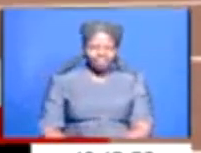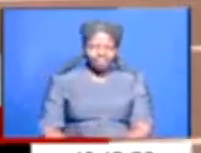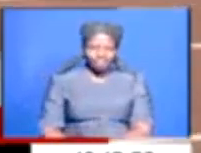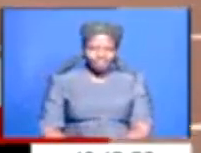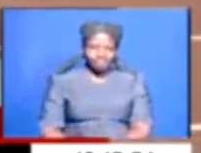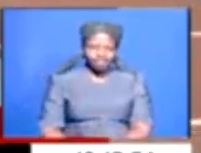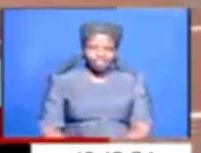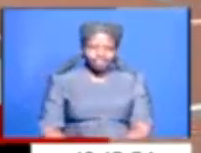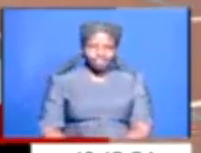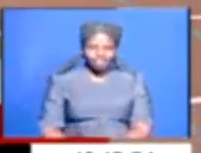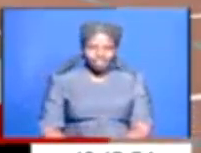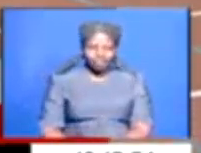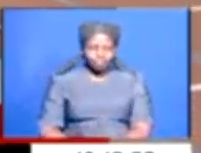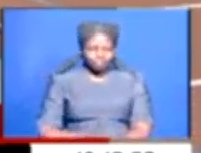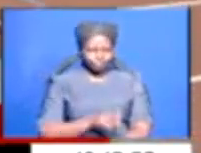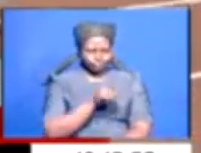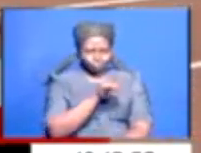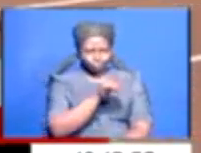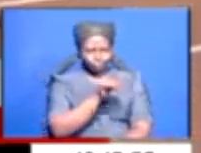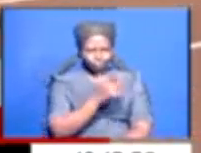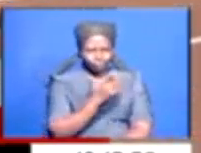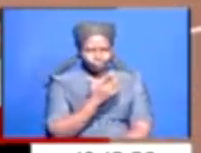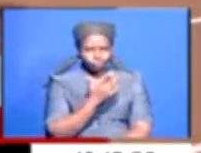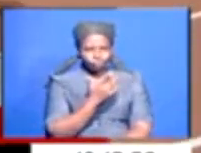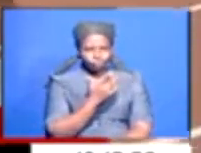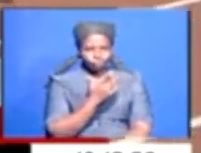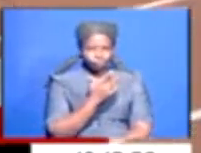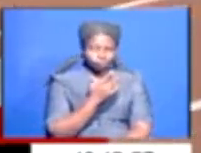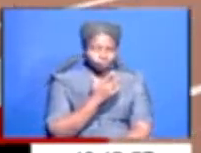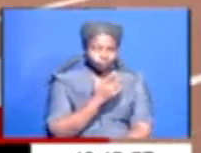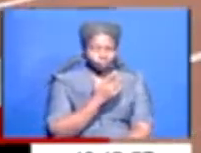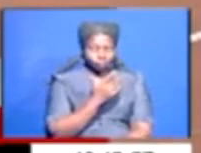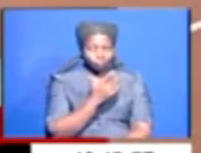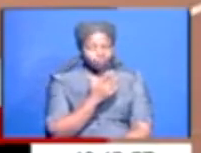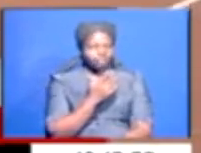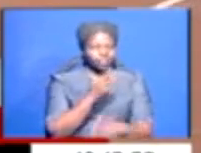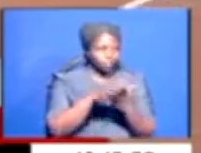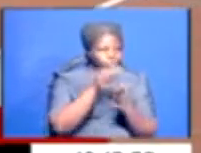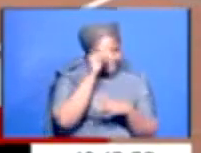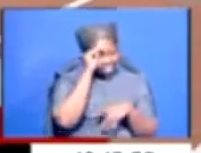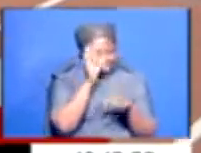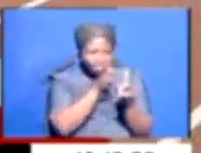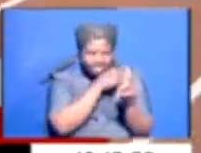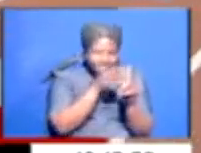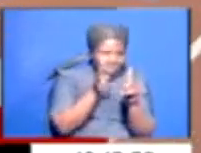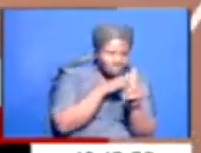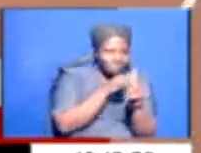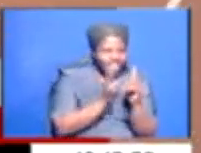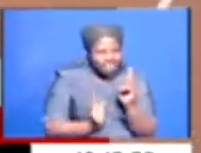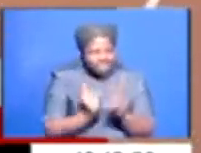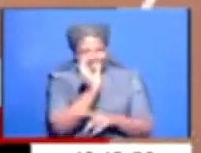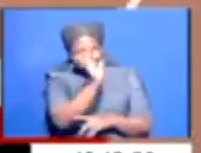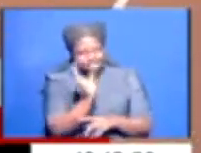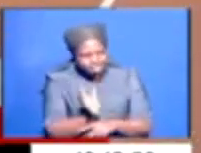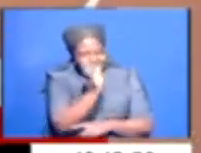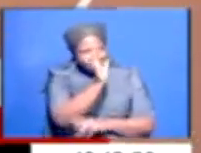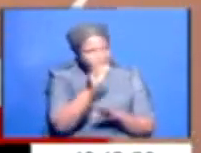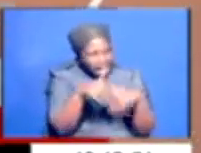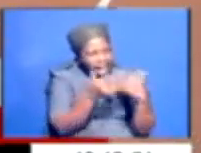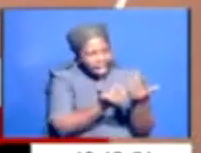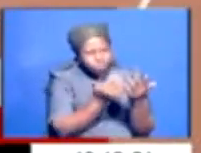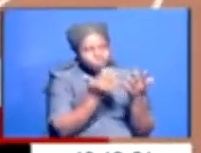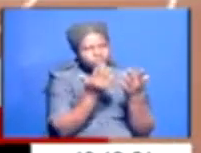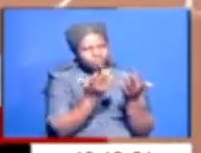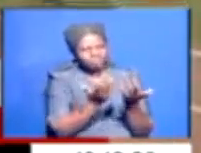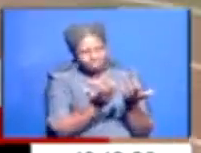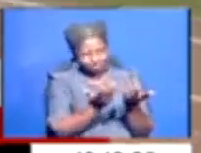And how did you find, you know, the technique, when it comes to the throwing and the techniques of the two events, how did you find, what were some